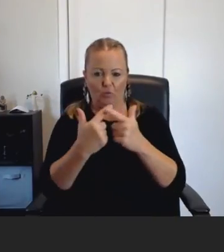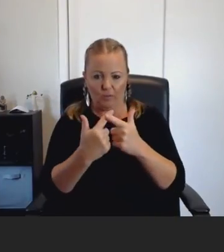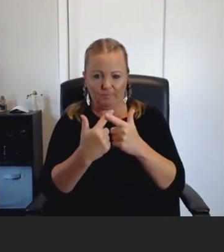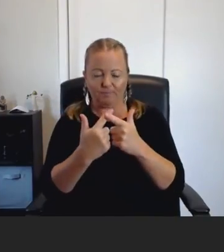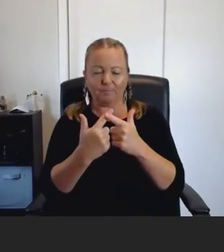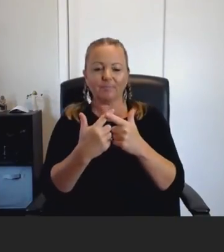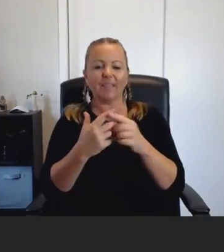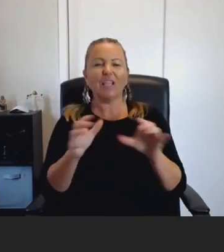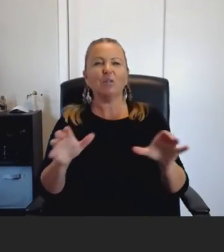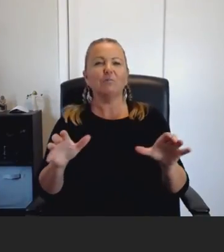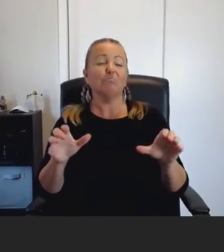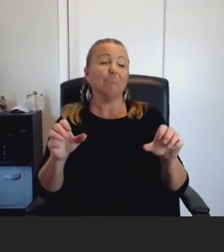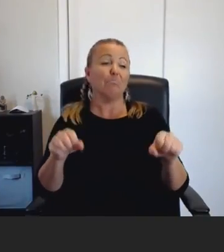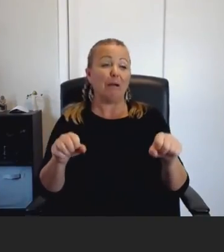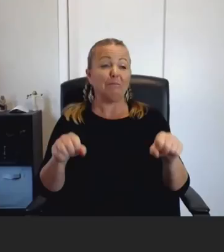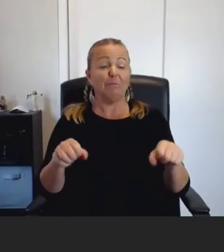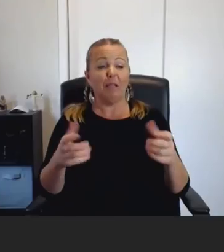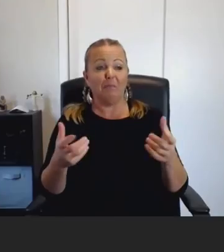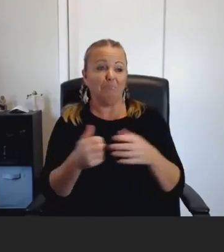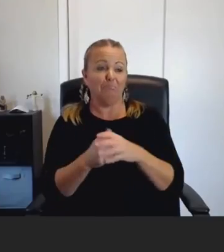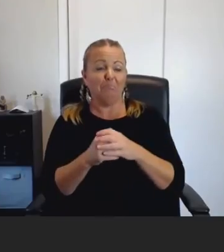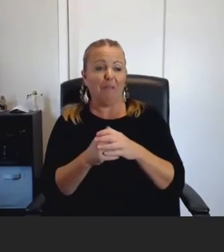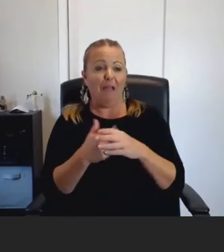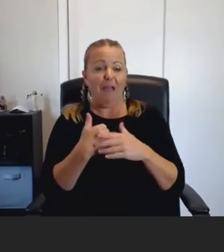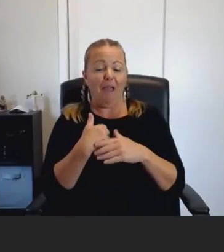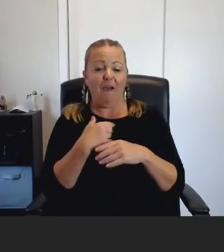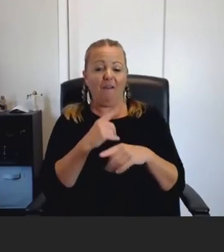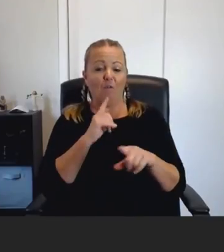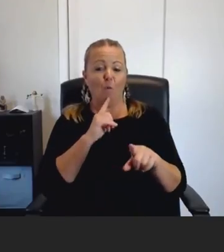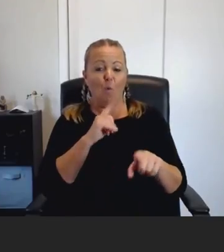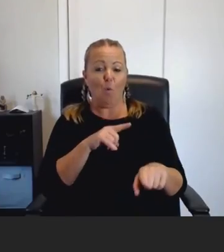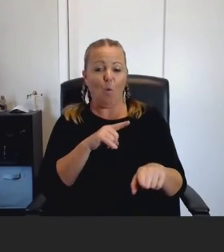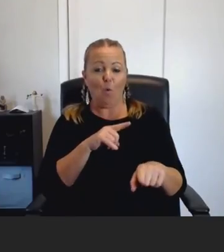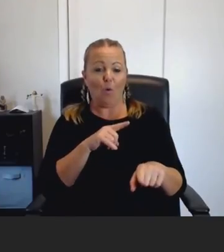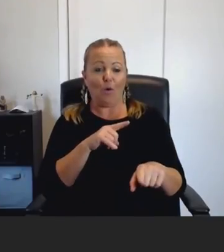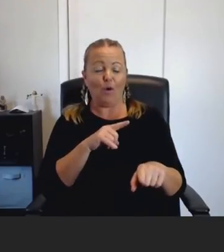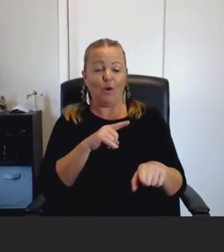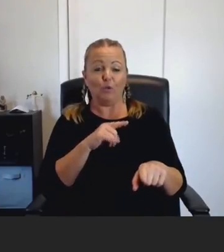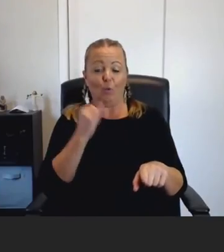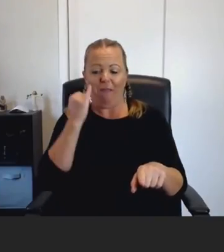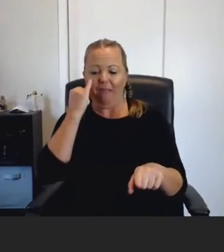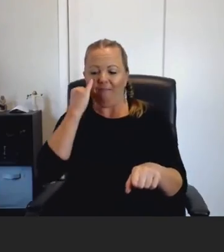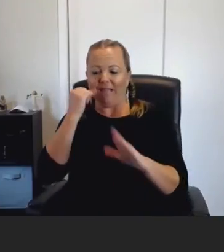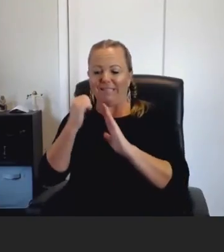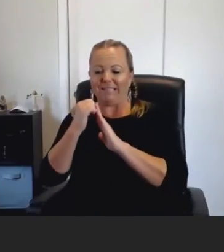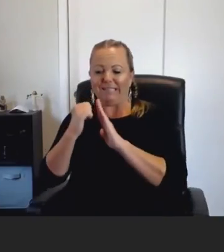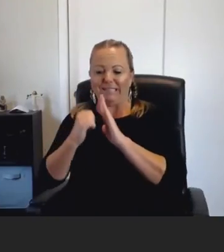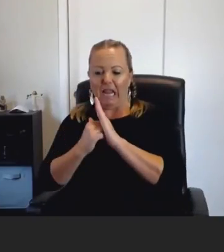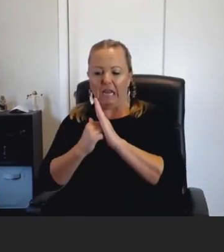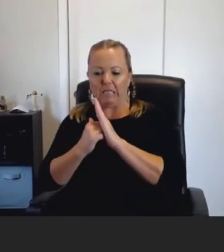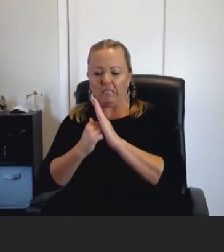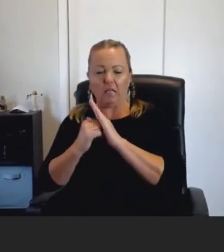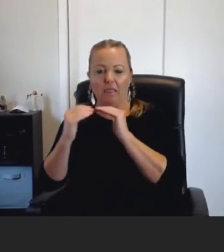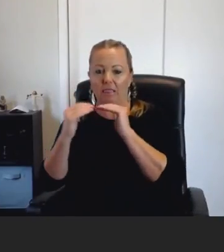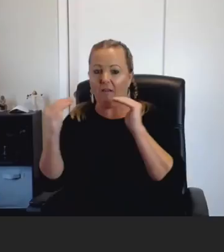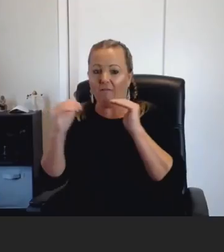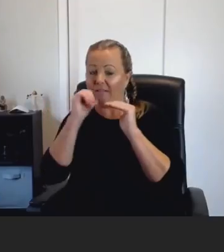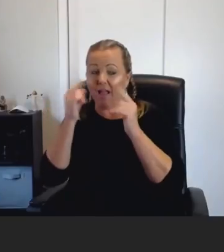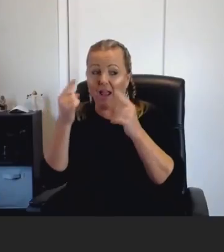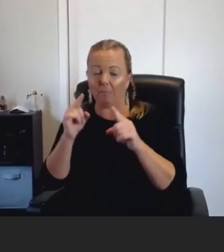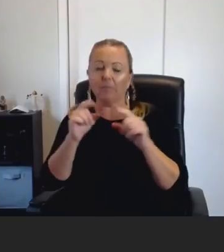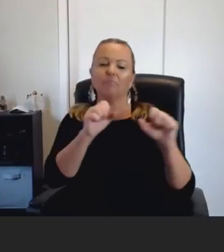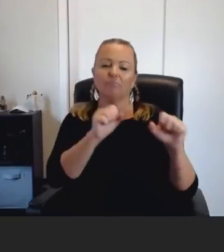doing something with an order that way if nothing would be done on the statewide level.